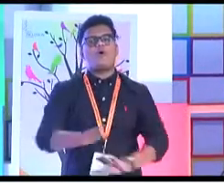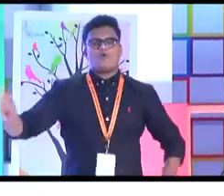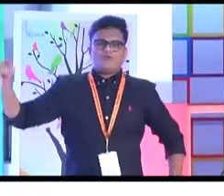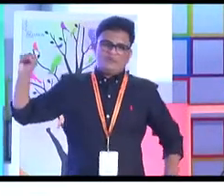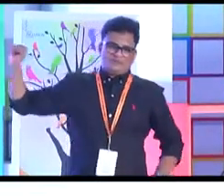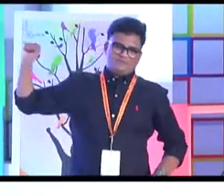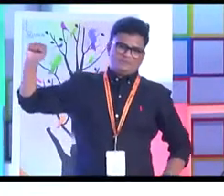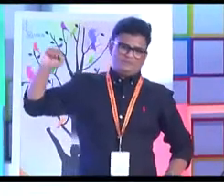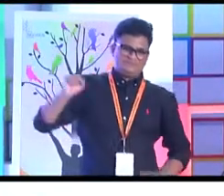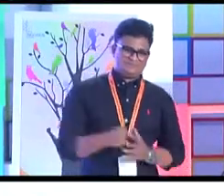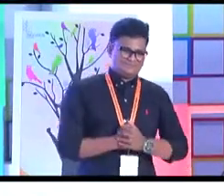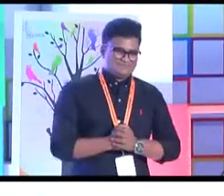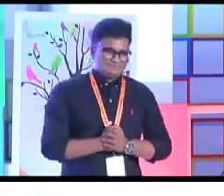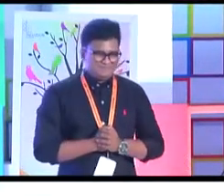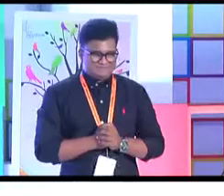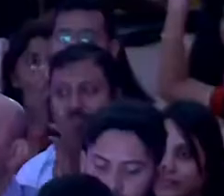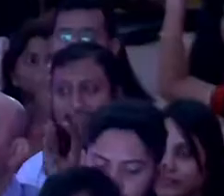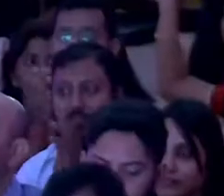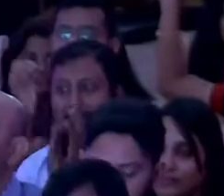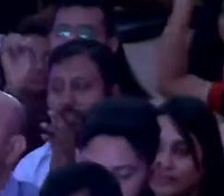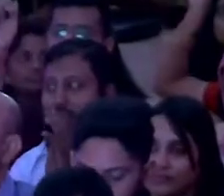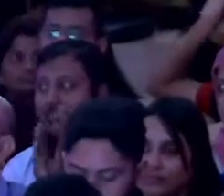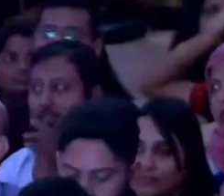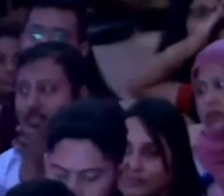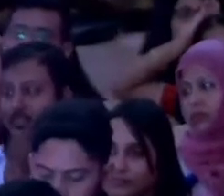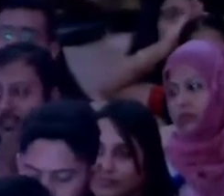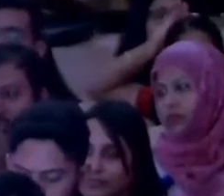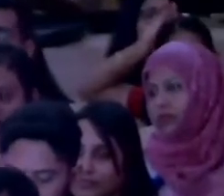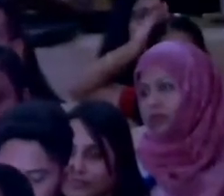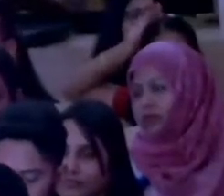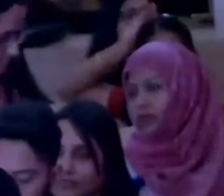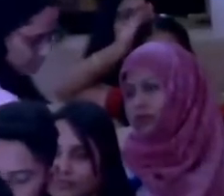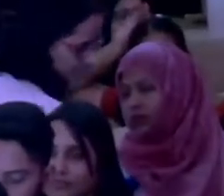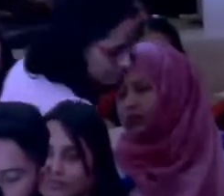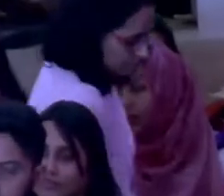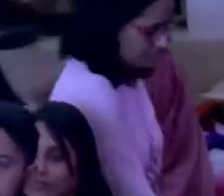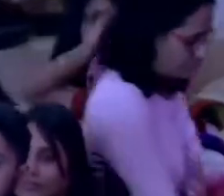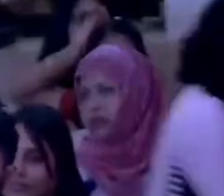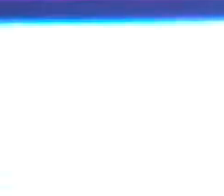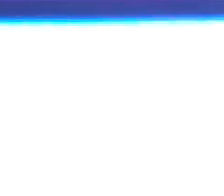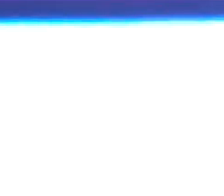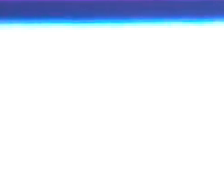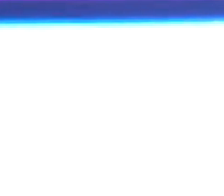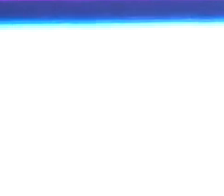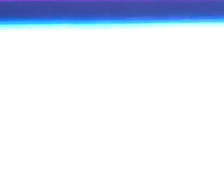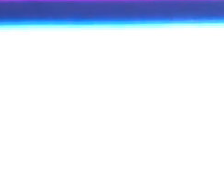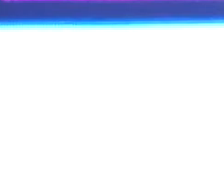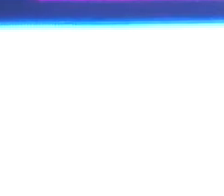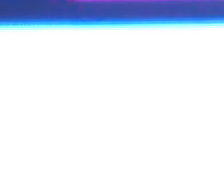composition. So I feel that we love this. So can I have a track, please?